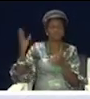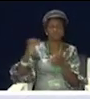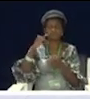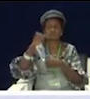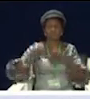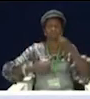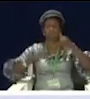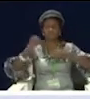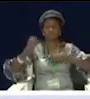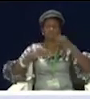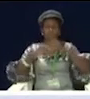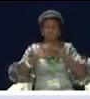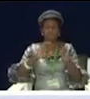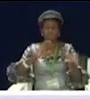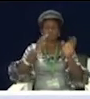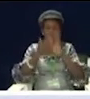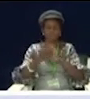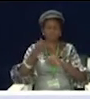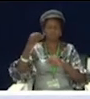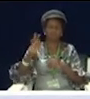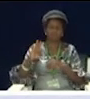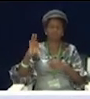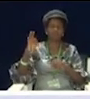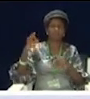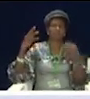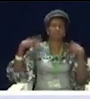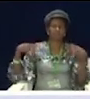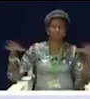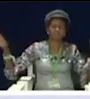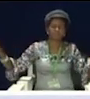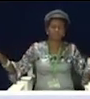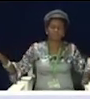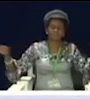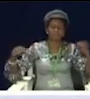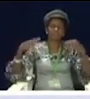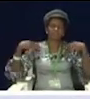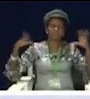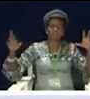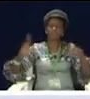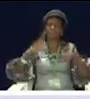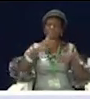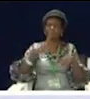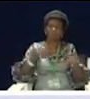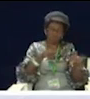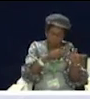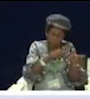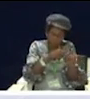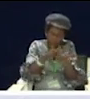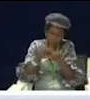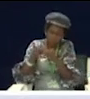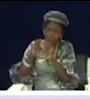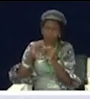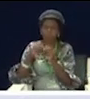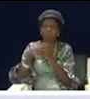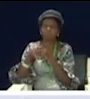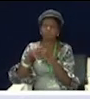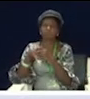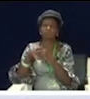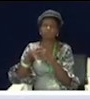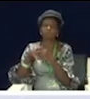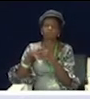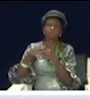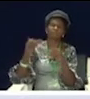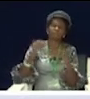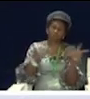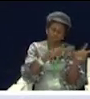joy in the presence of angels. Angels are watching. the